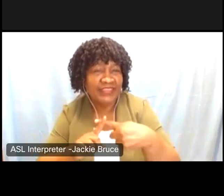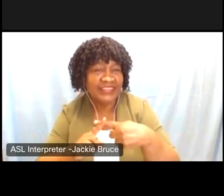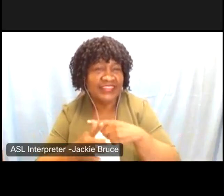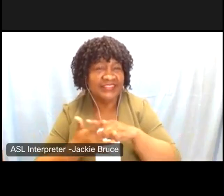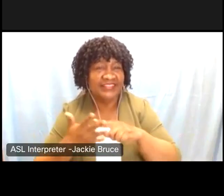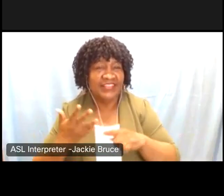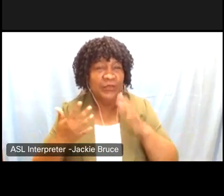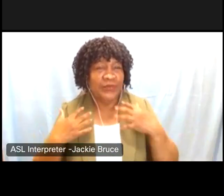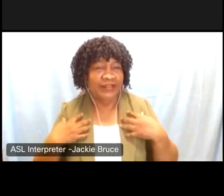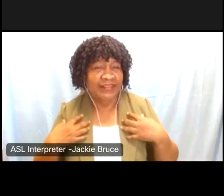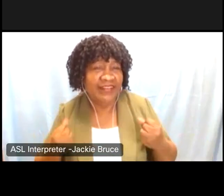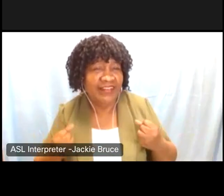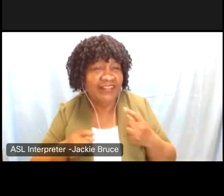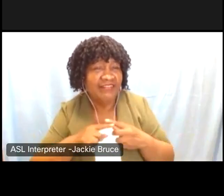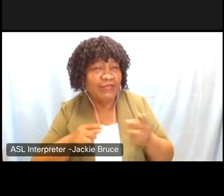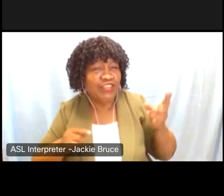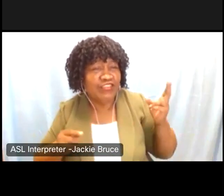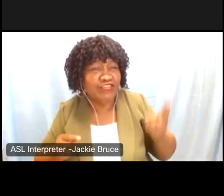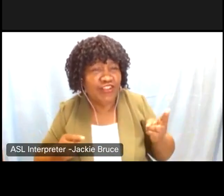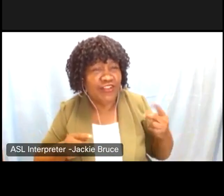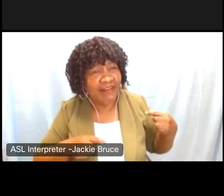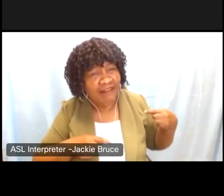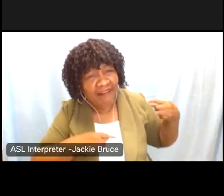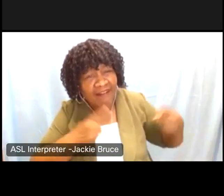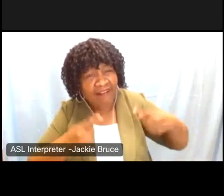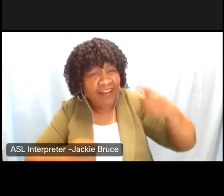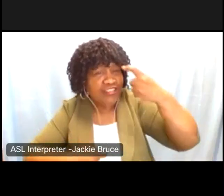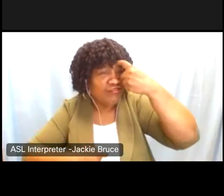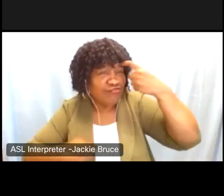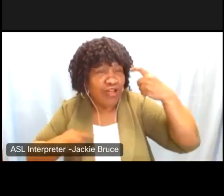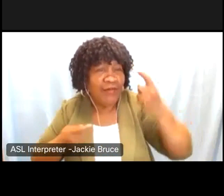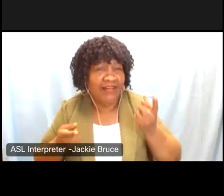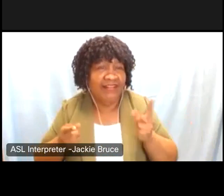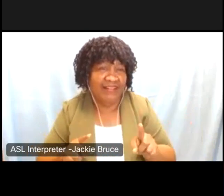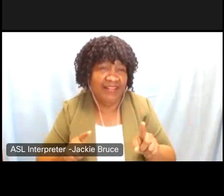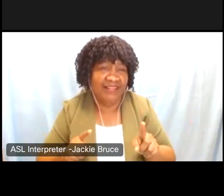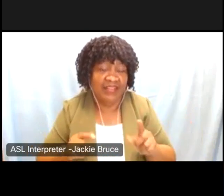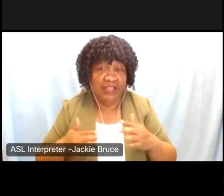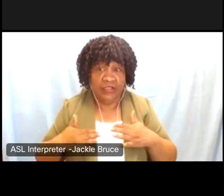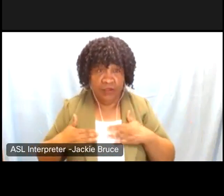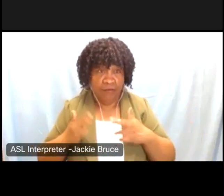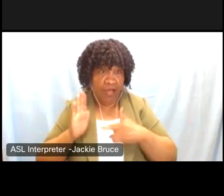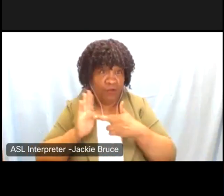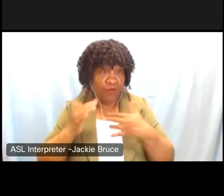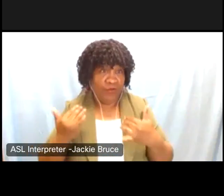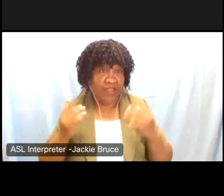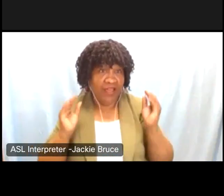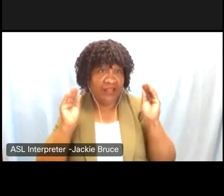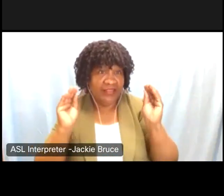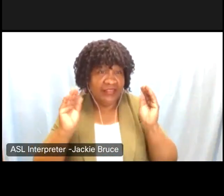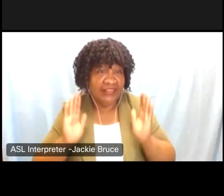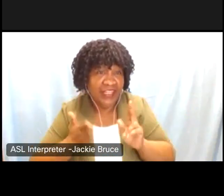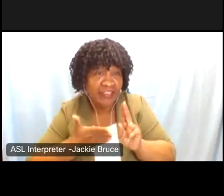to heal from the historical and intergenerational trauma. So, in my role as an educator, I